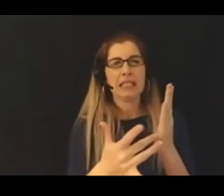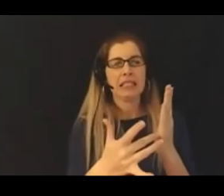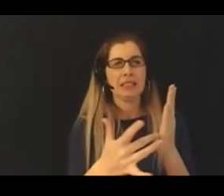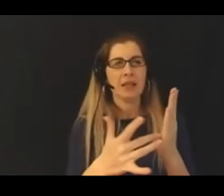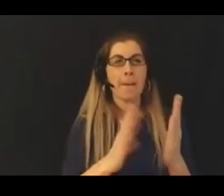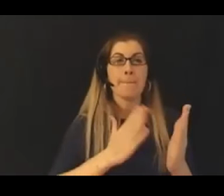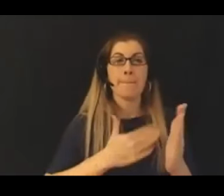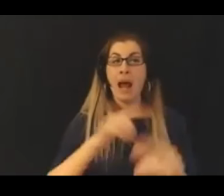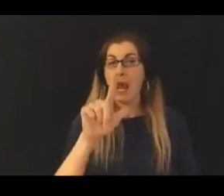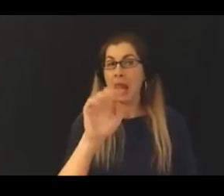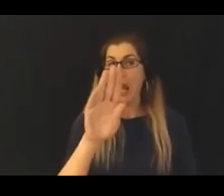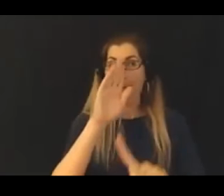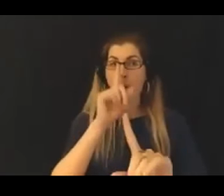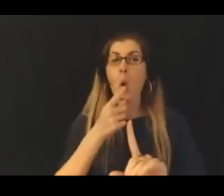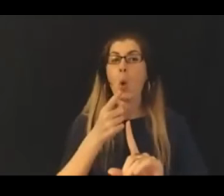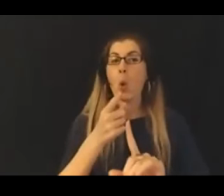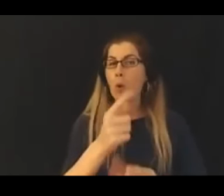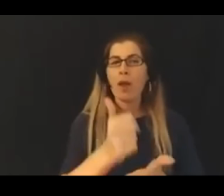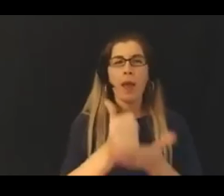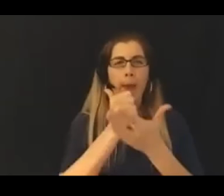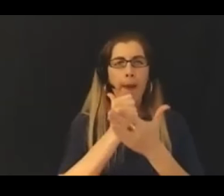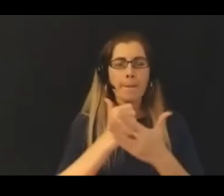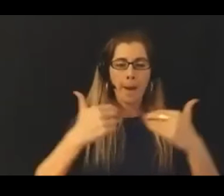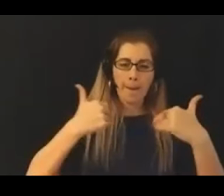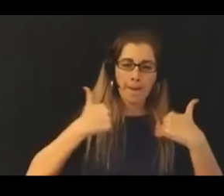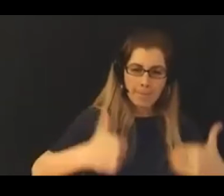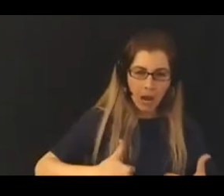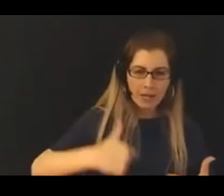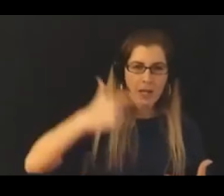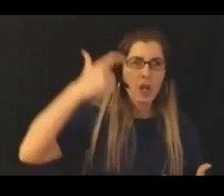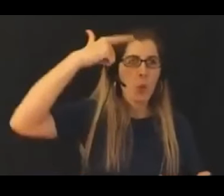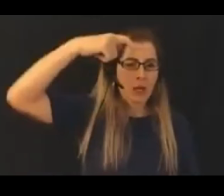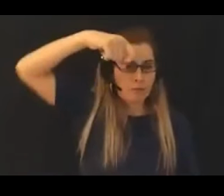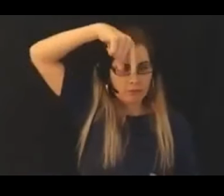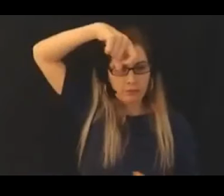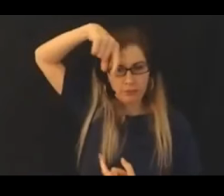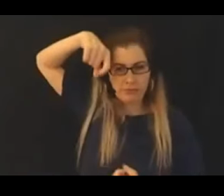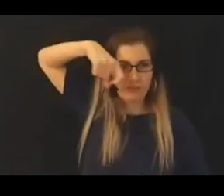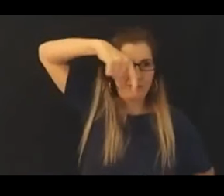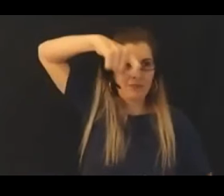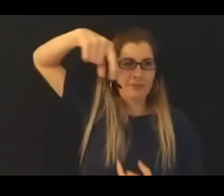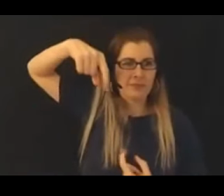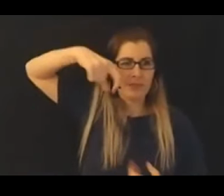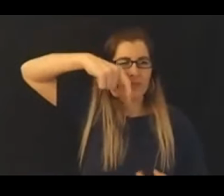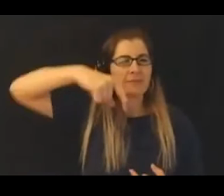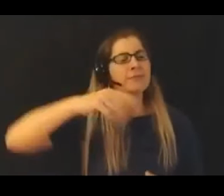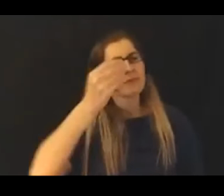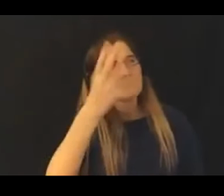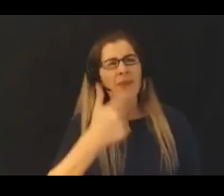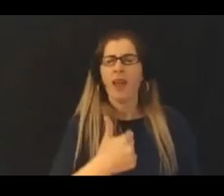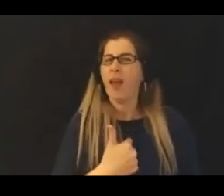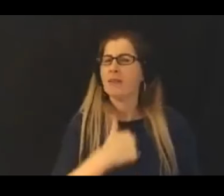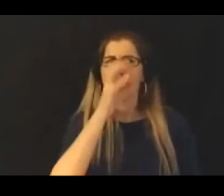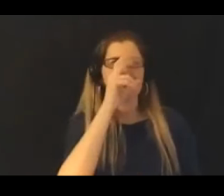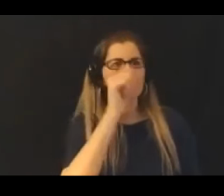lab will be to understand the body-brain connection. So I'm really fascinated by how we can use our